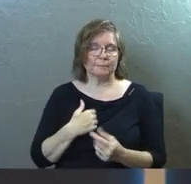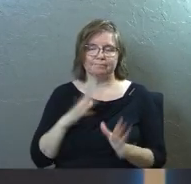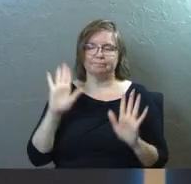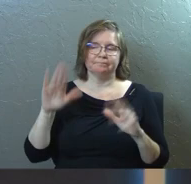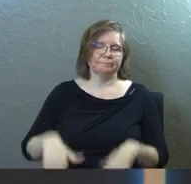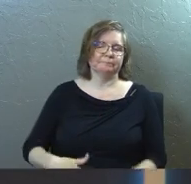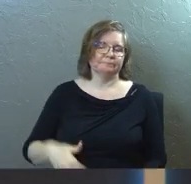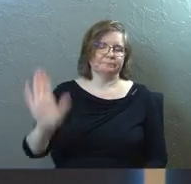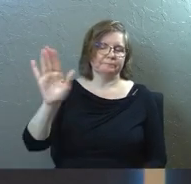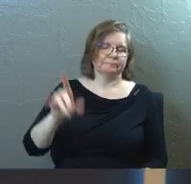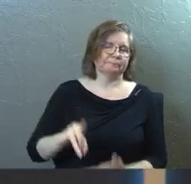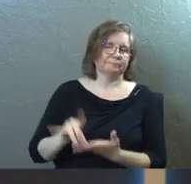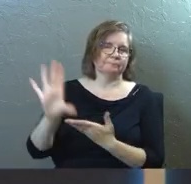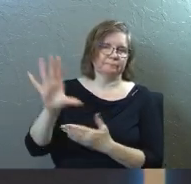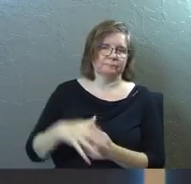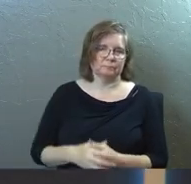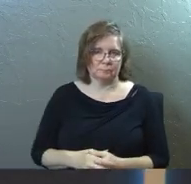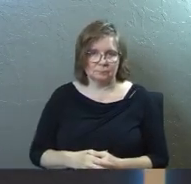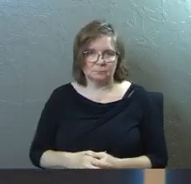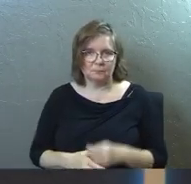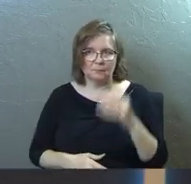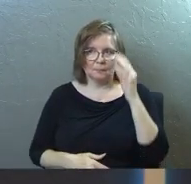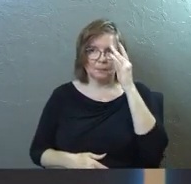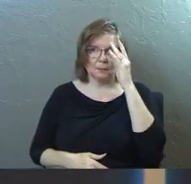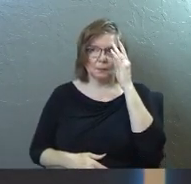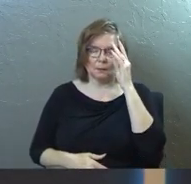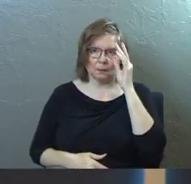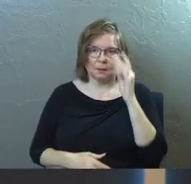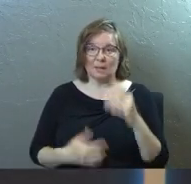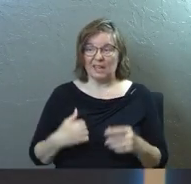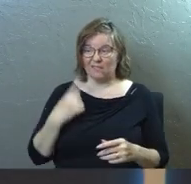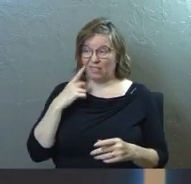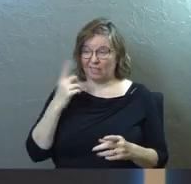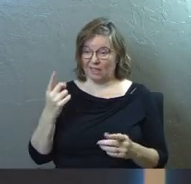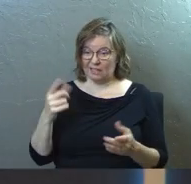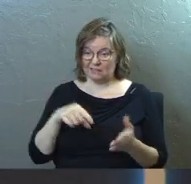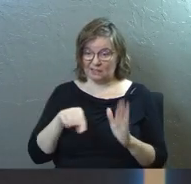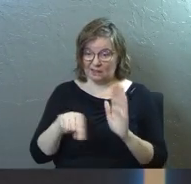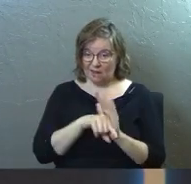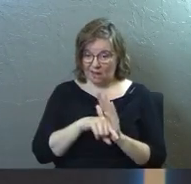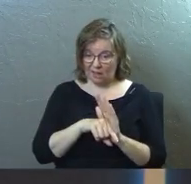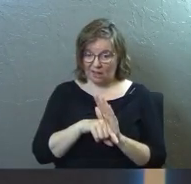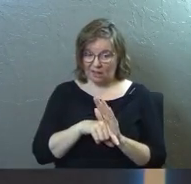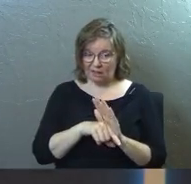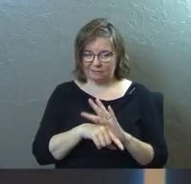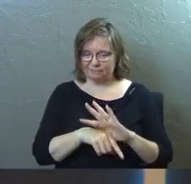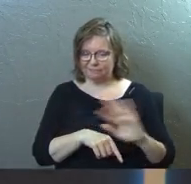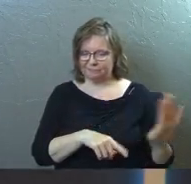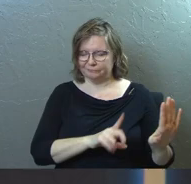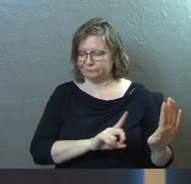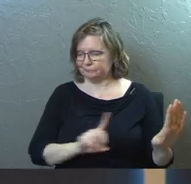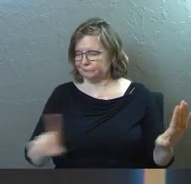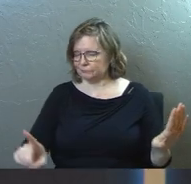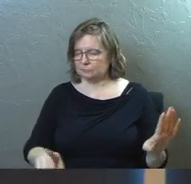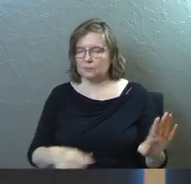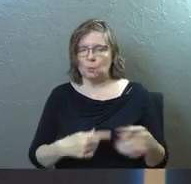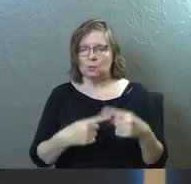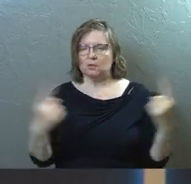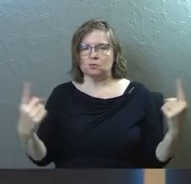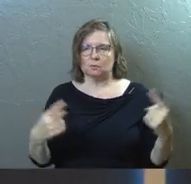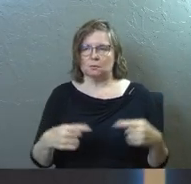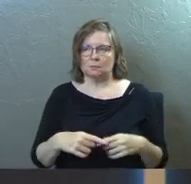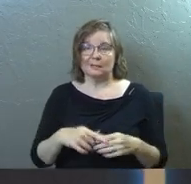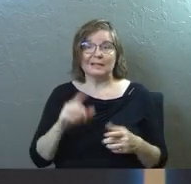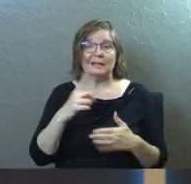split. When things go south, we just go the opposite way. Just like these two guys, we disagree, we